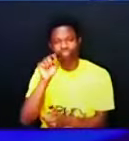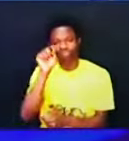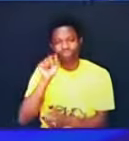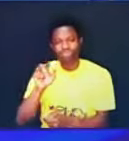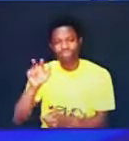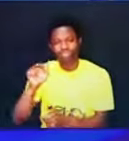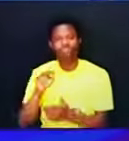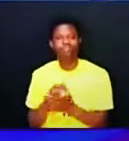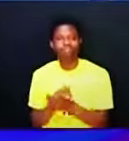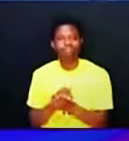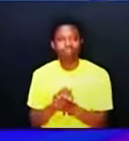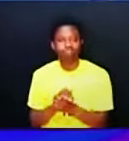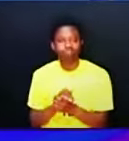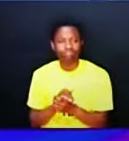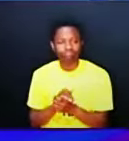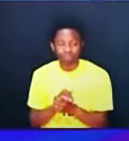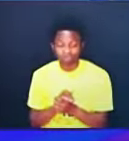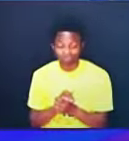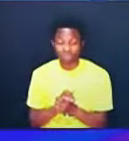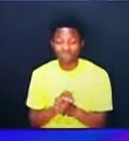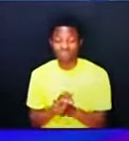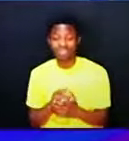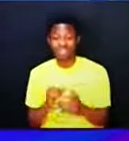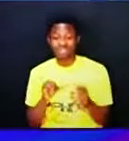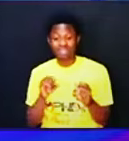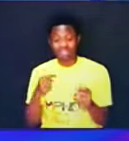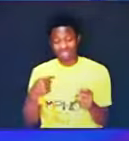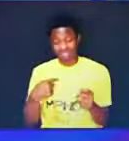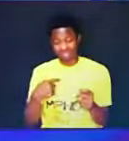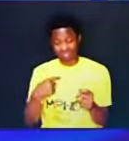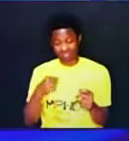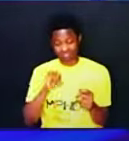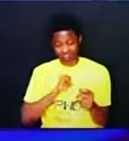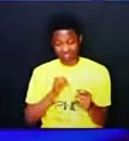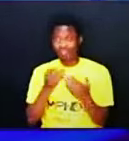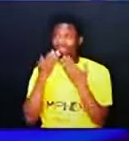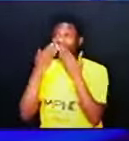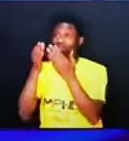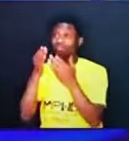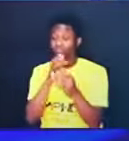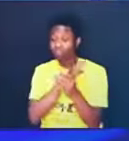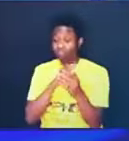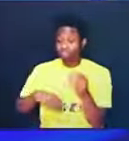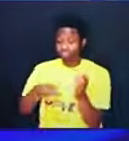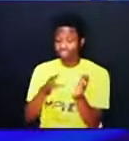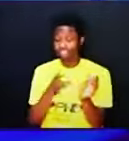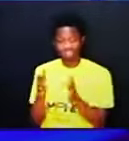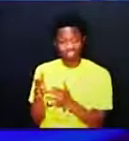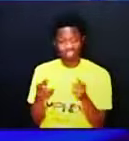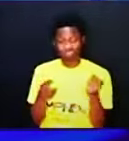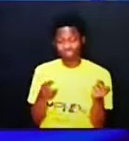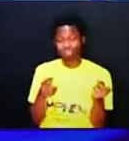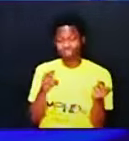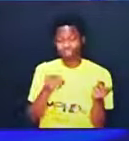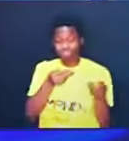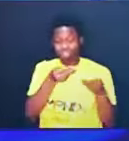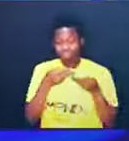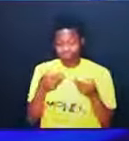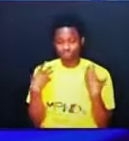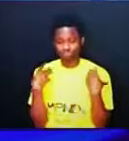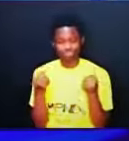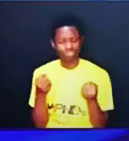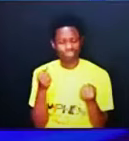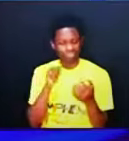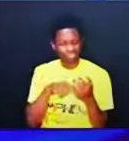This is what he says. I thank Christ Jesus our Lord, who has given me strength, that he considered